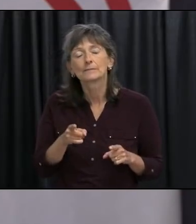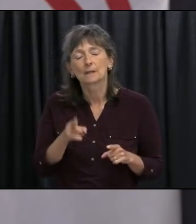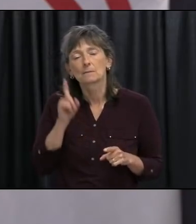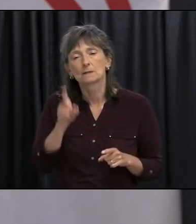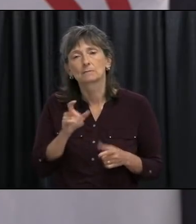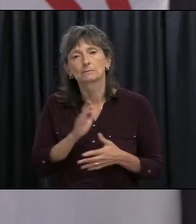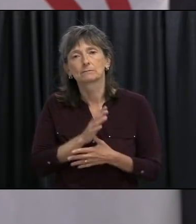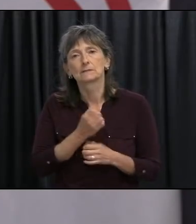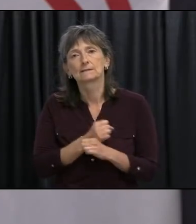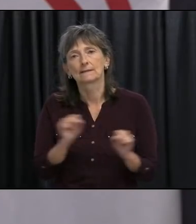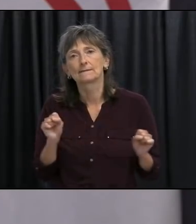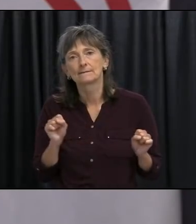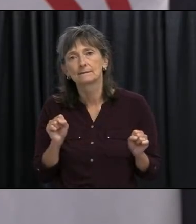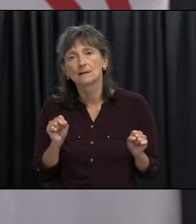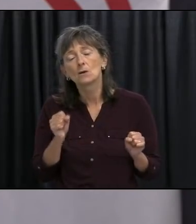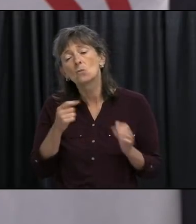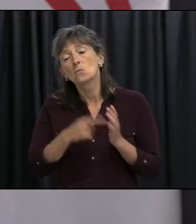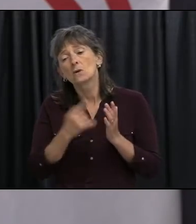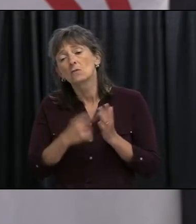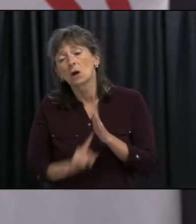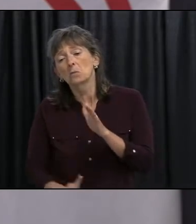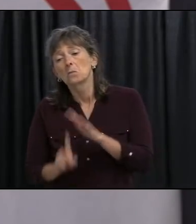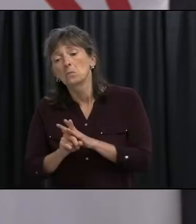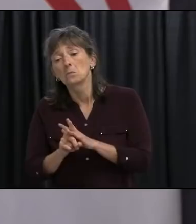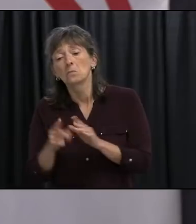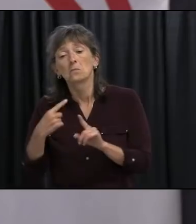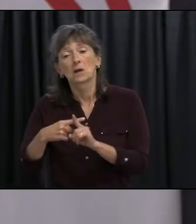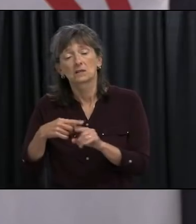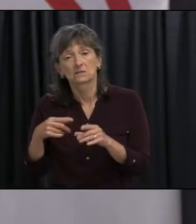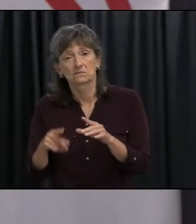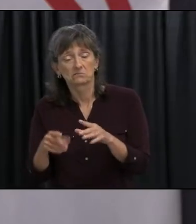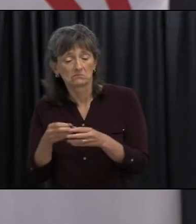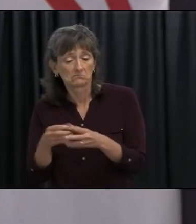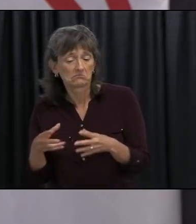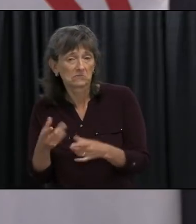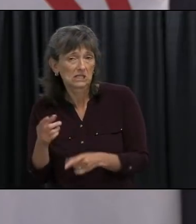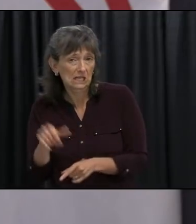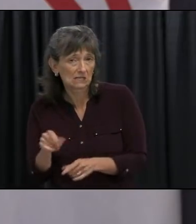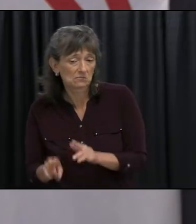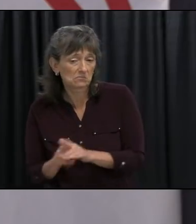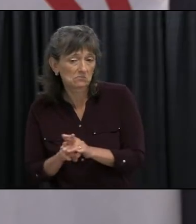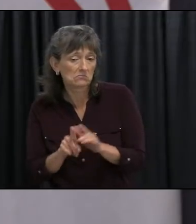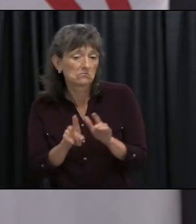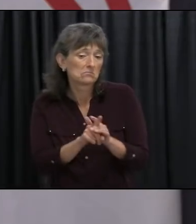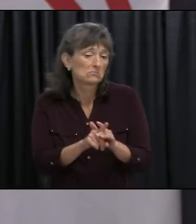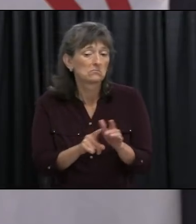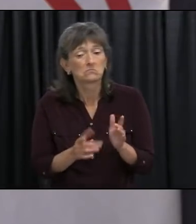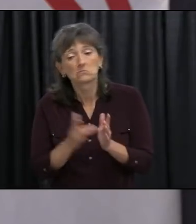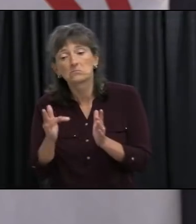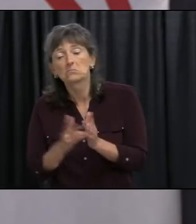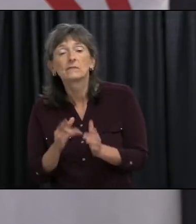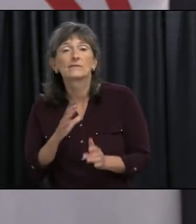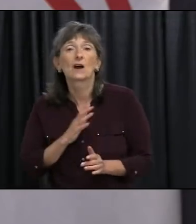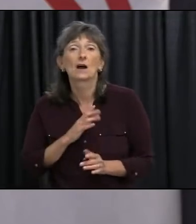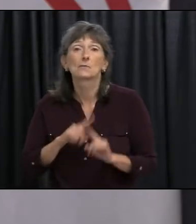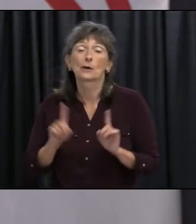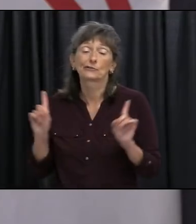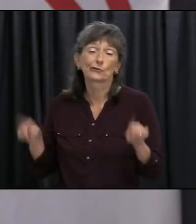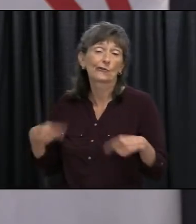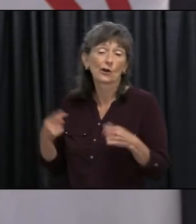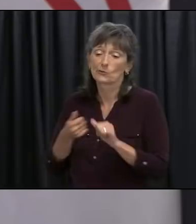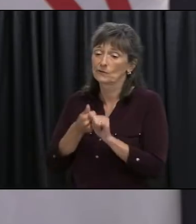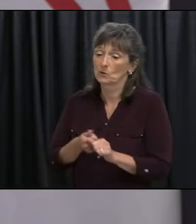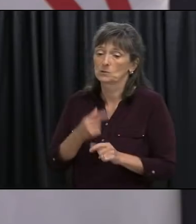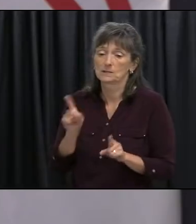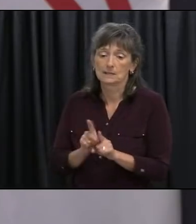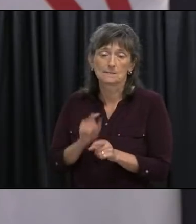indeed we do get the odd positive case of COVID. So it's a decision-making tool that has worked for us to get us where we are today. That's the